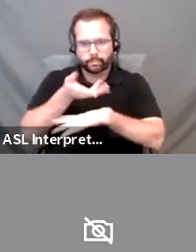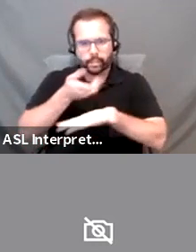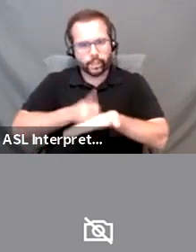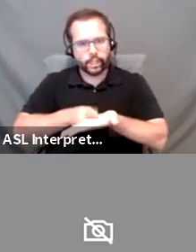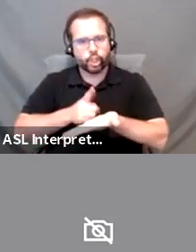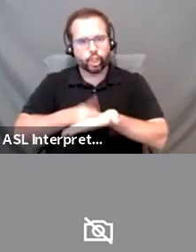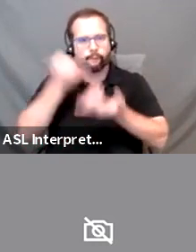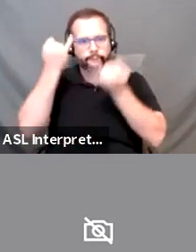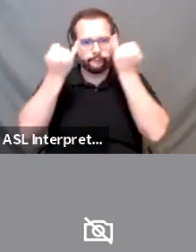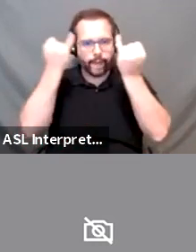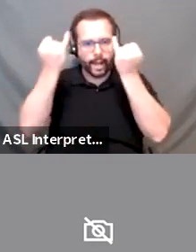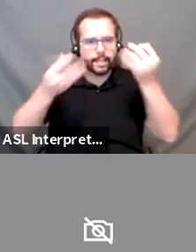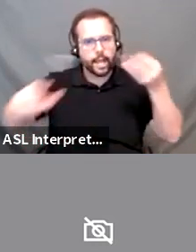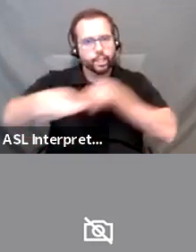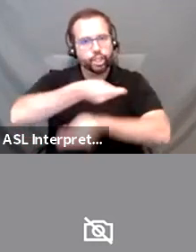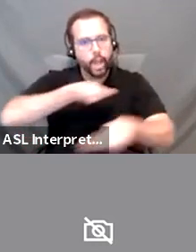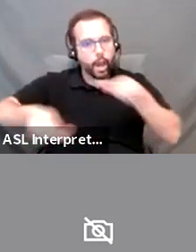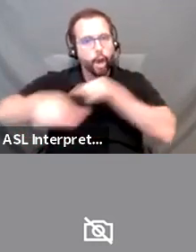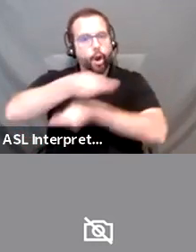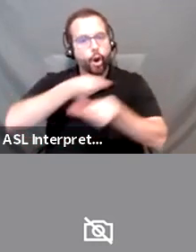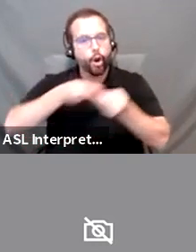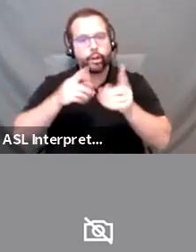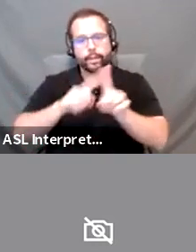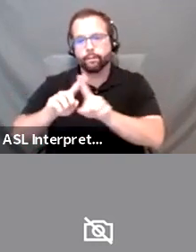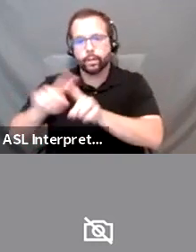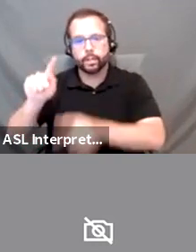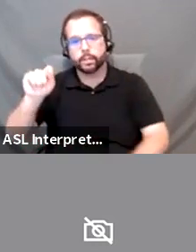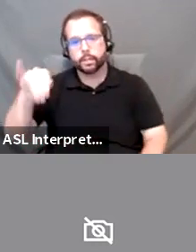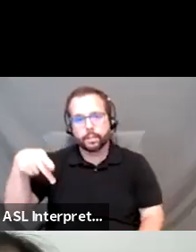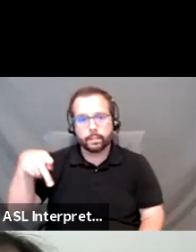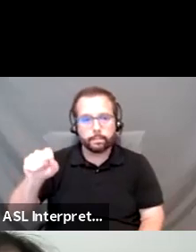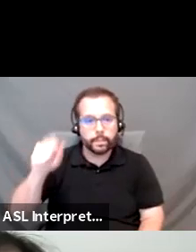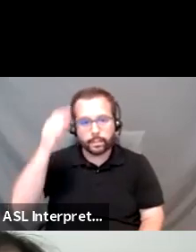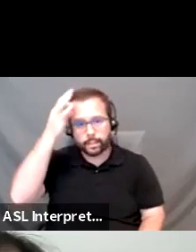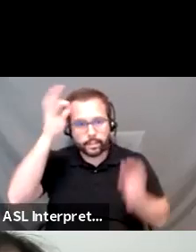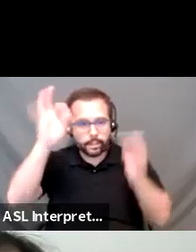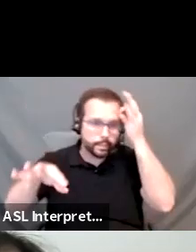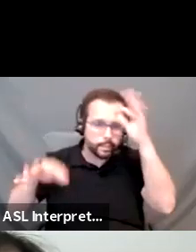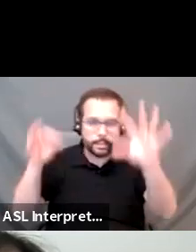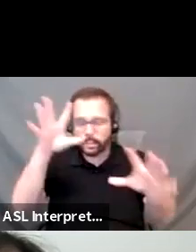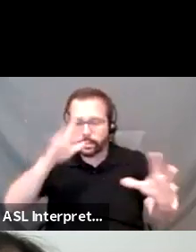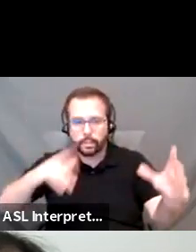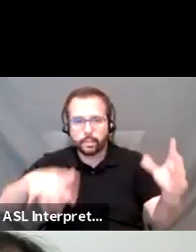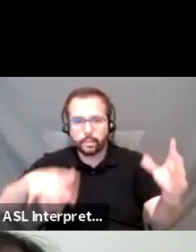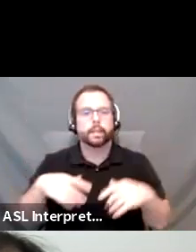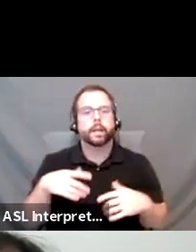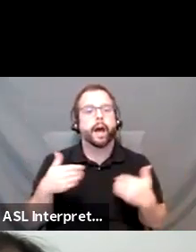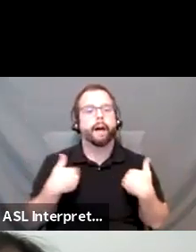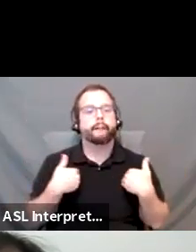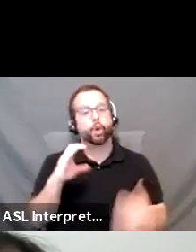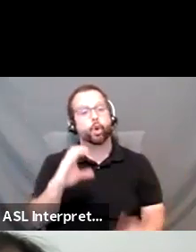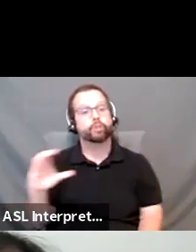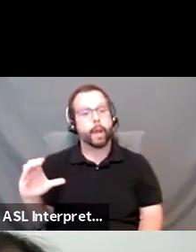and tricks today. Couple of things. We do have closed captioning that can be found in the menu